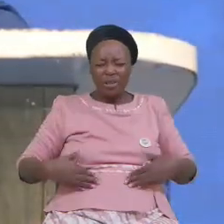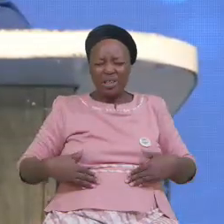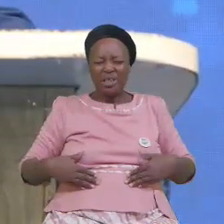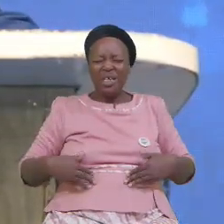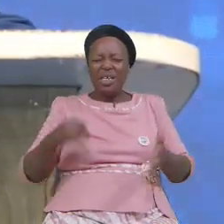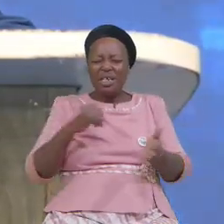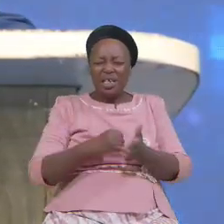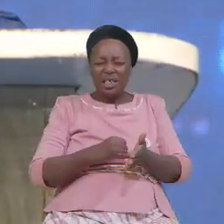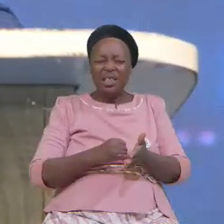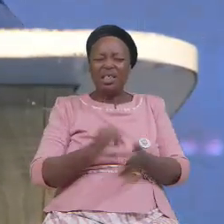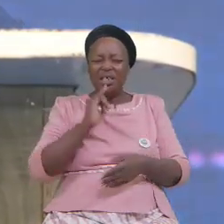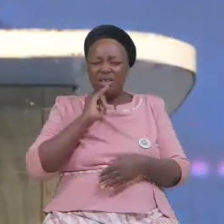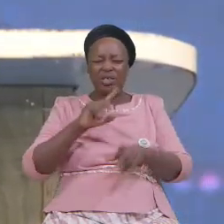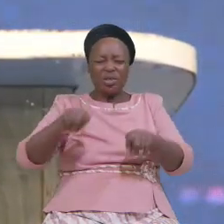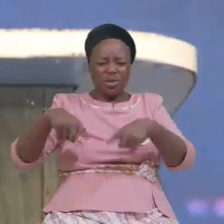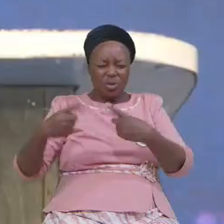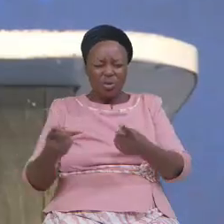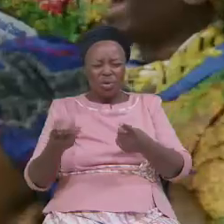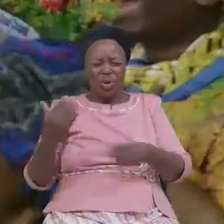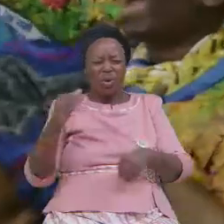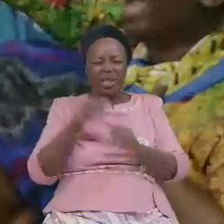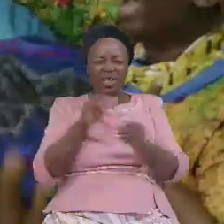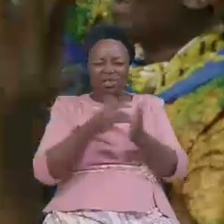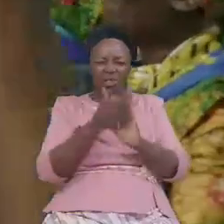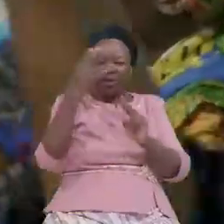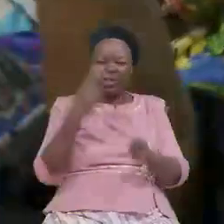is gone in Jesus' name.